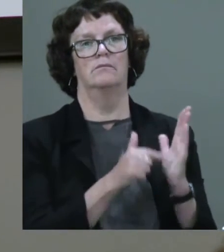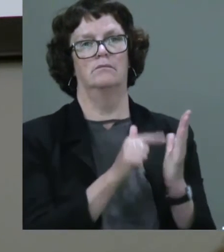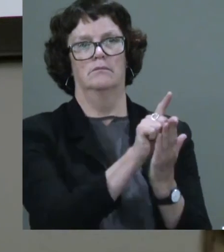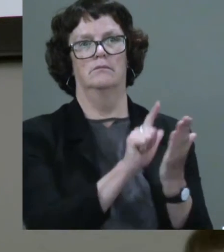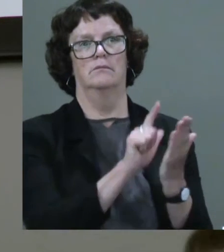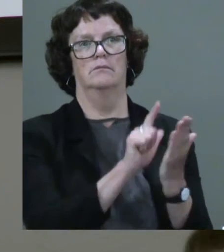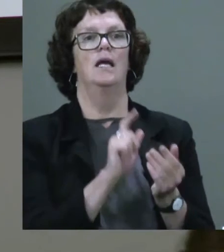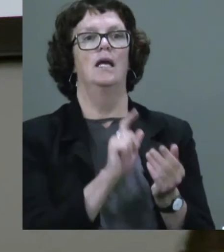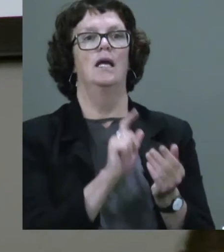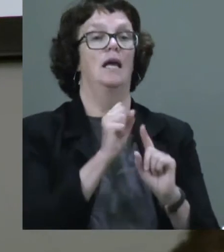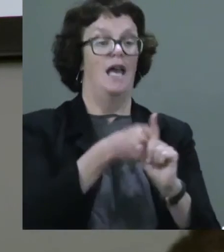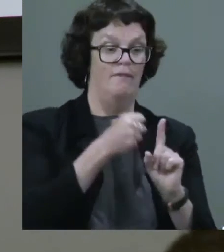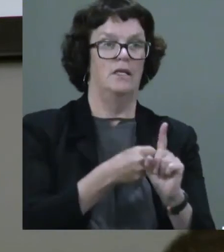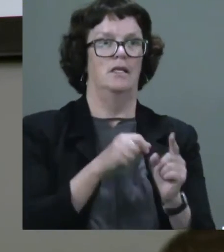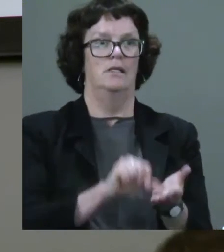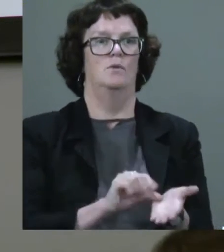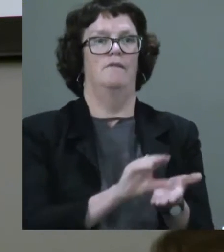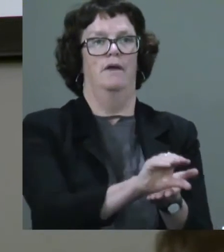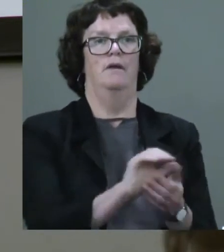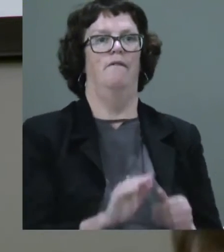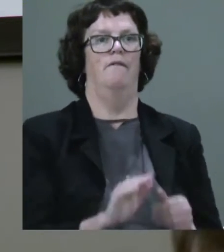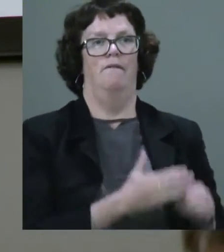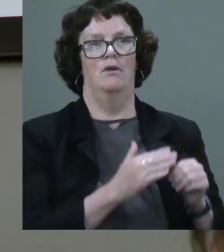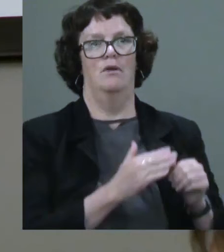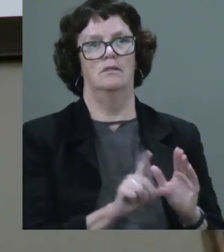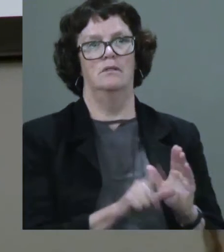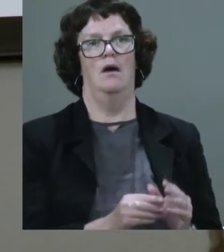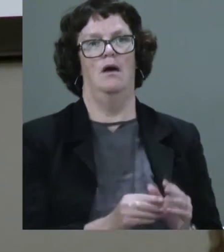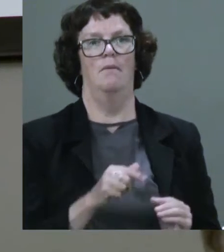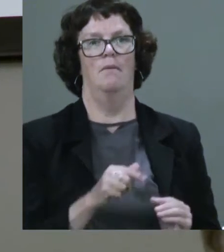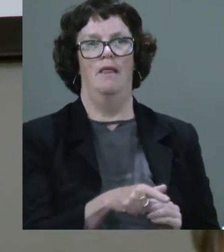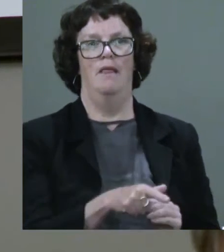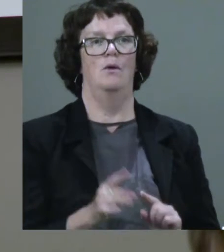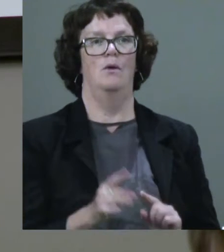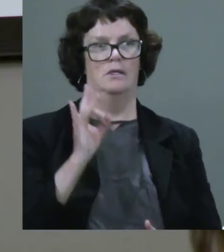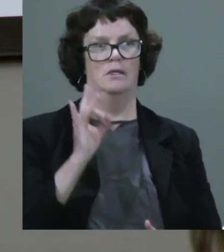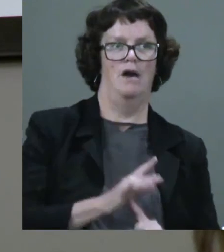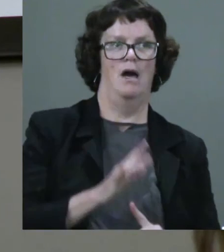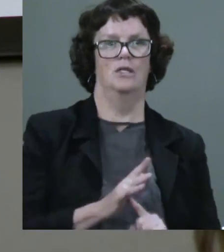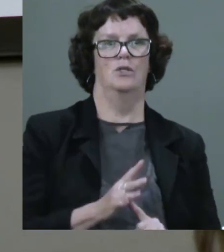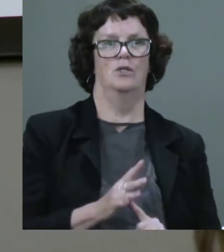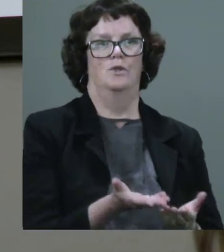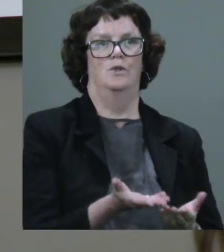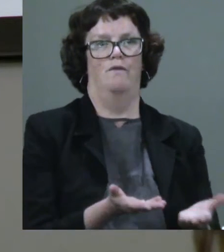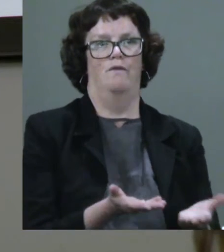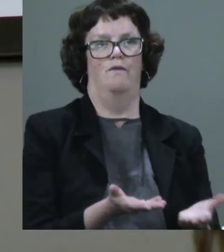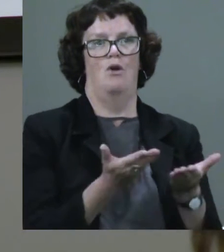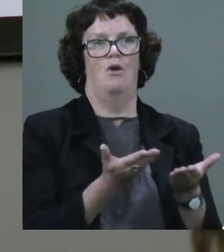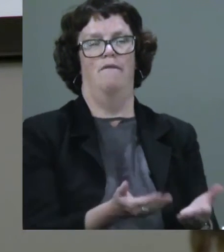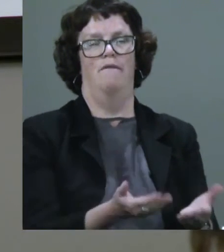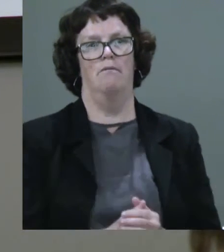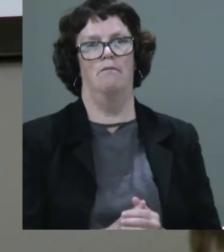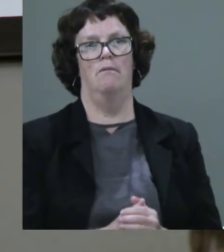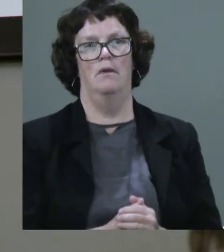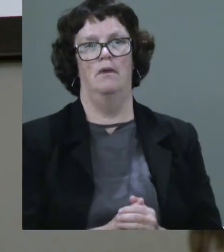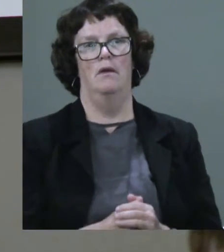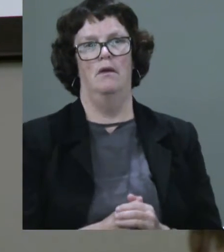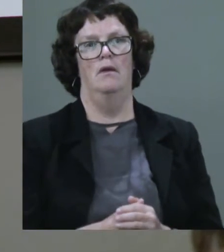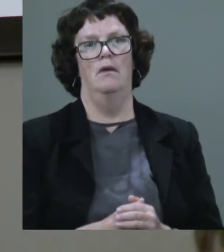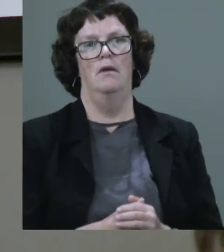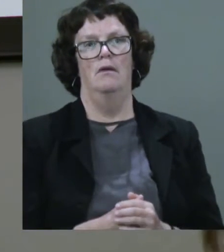was funded for the first time as a fundamental and vital service offer. So going back that